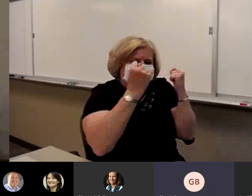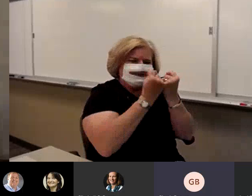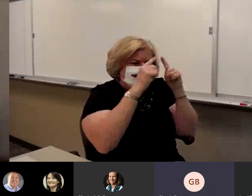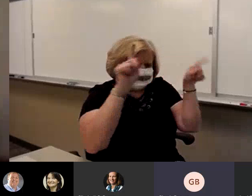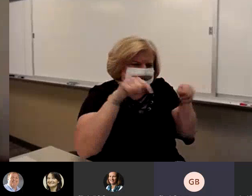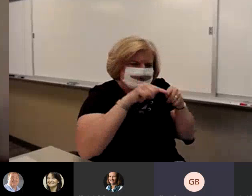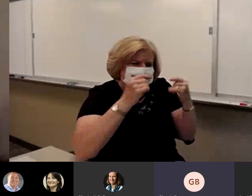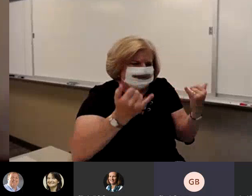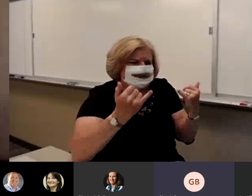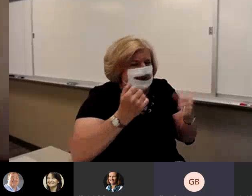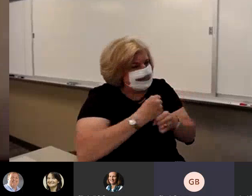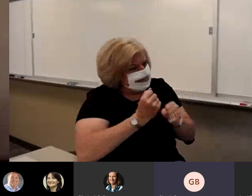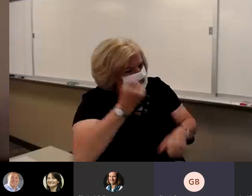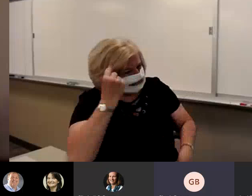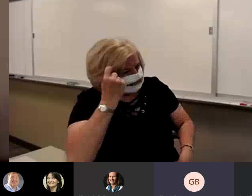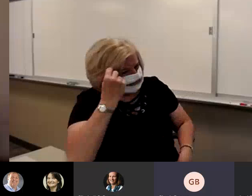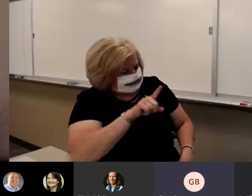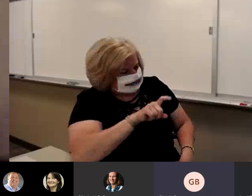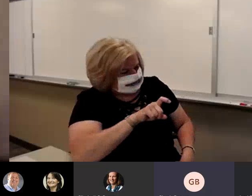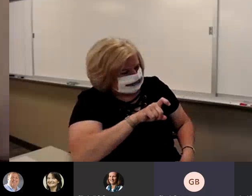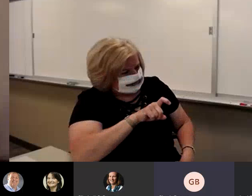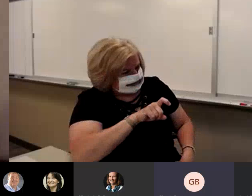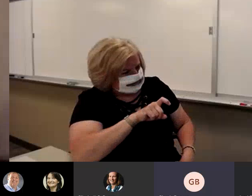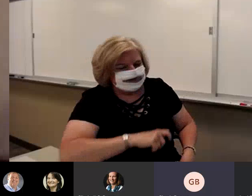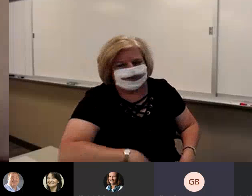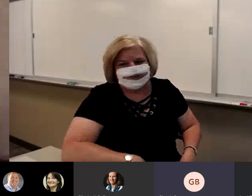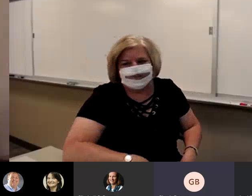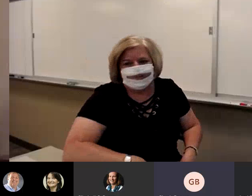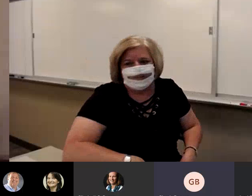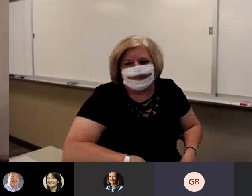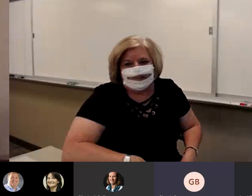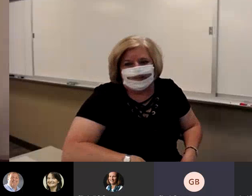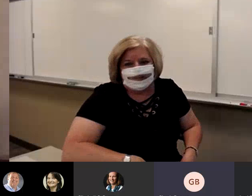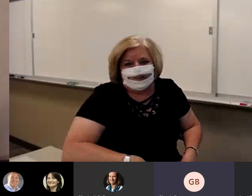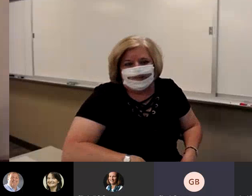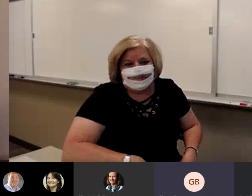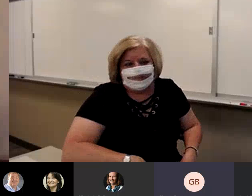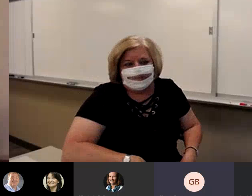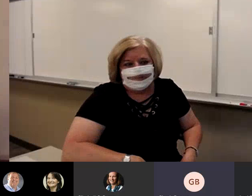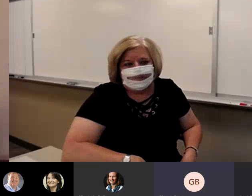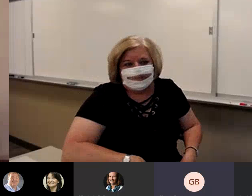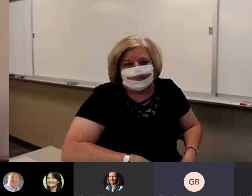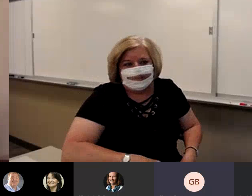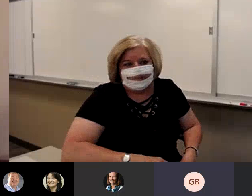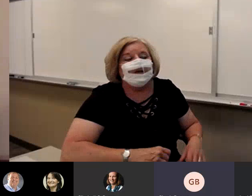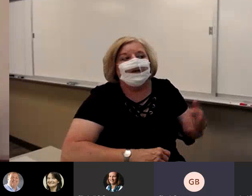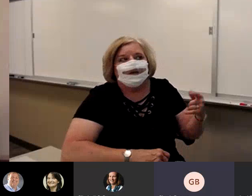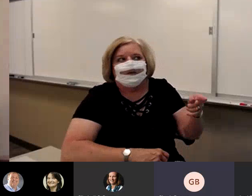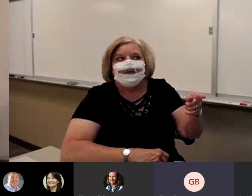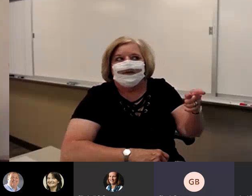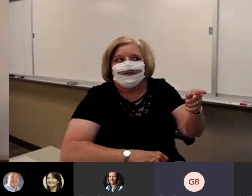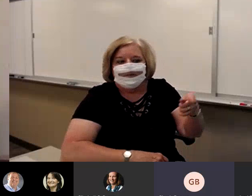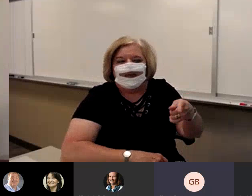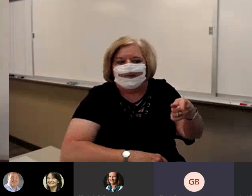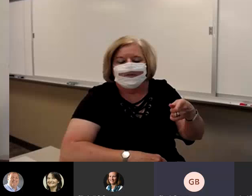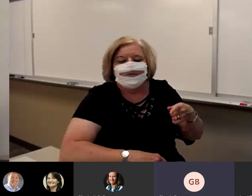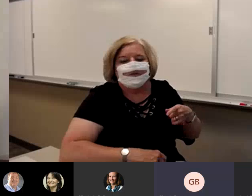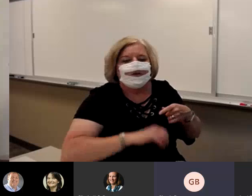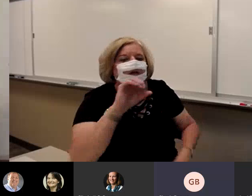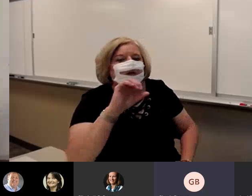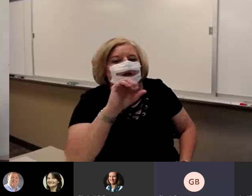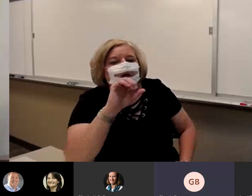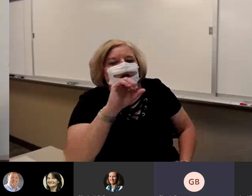sense? Okay. Are there other questions? Anything I'm missing? I know Christy and Lisa are both kind of moderate. Yeah, Cheryl. I